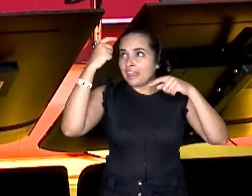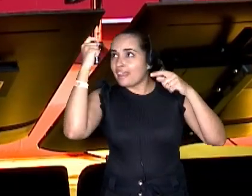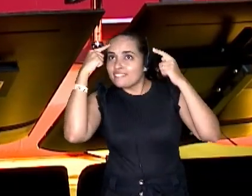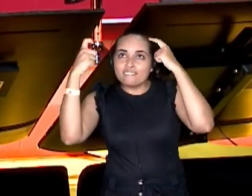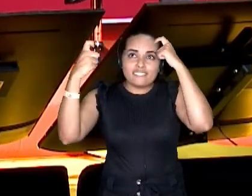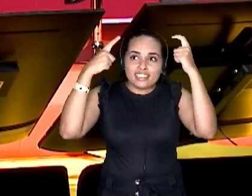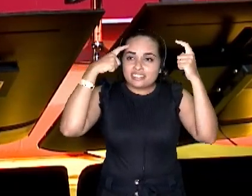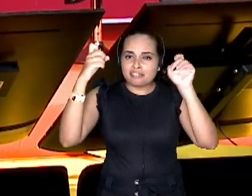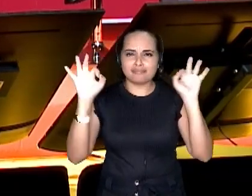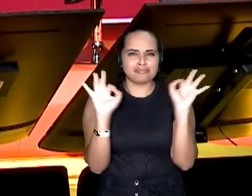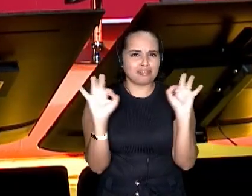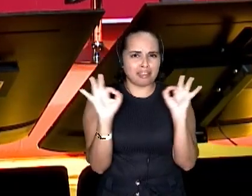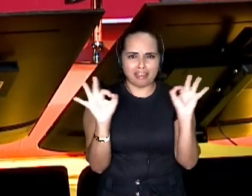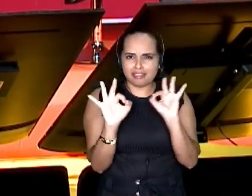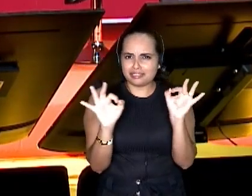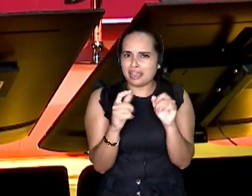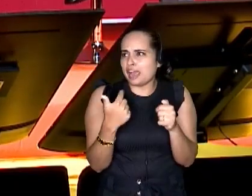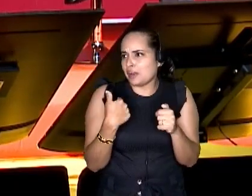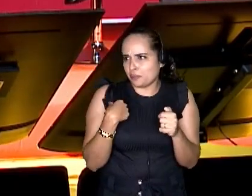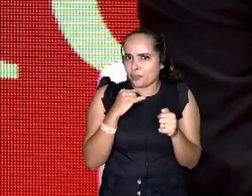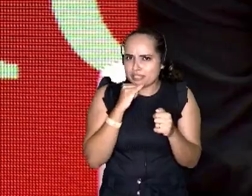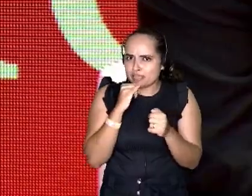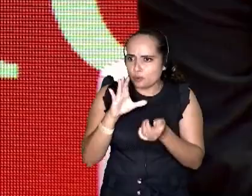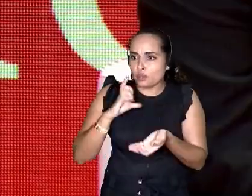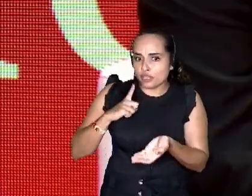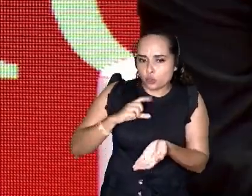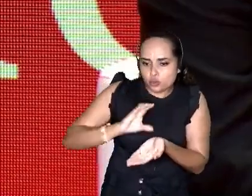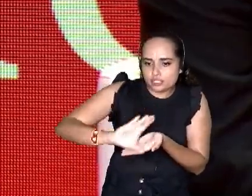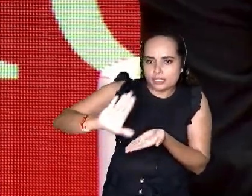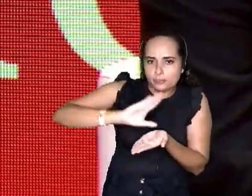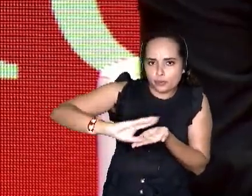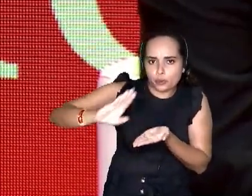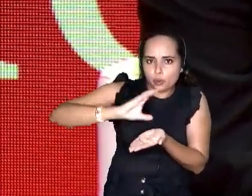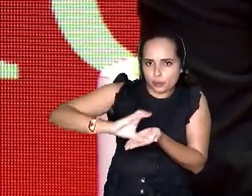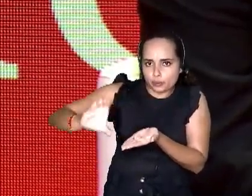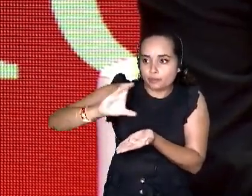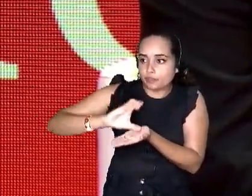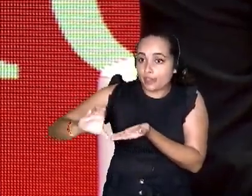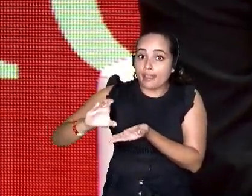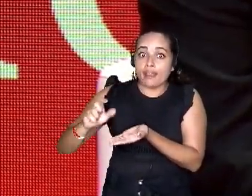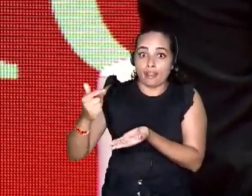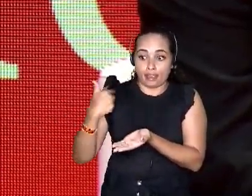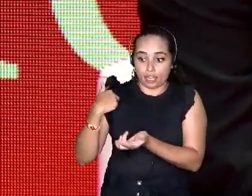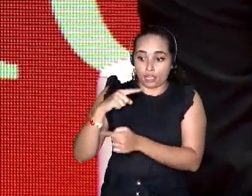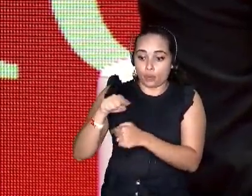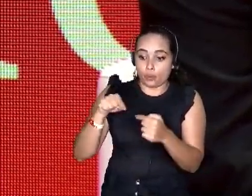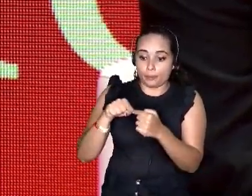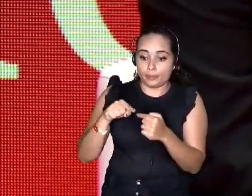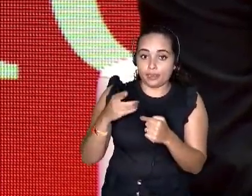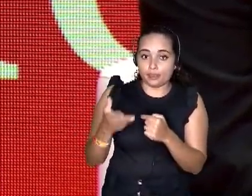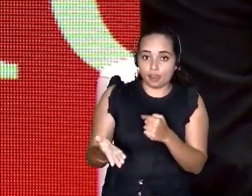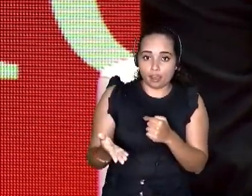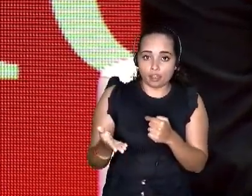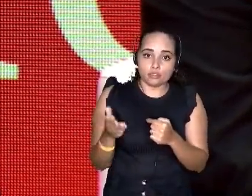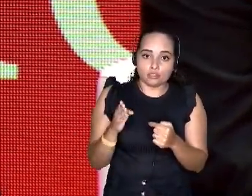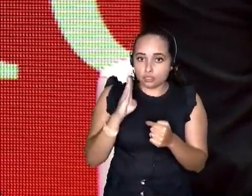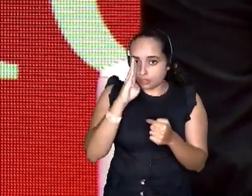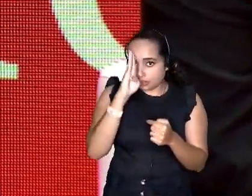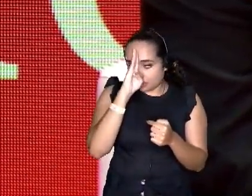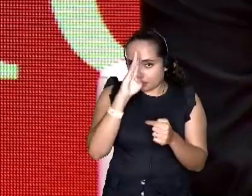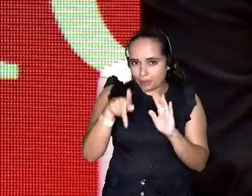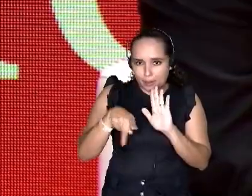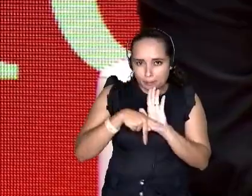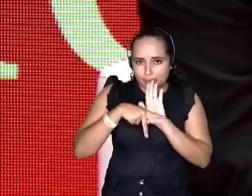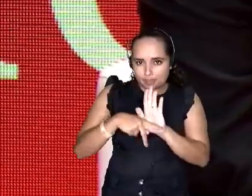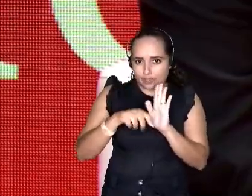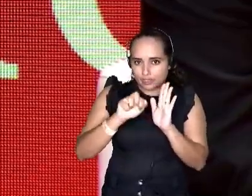a distributor, and so what's normal at arm's length? Can I lose money in 1 year or two? It's a new factory, and it's going to take time